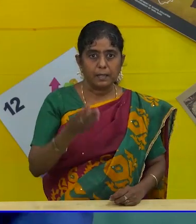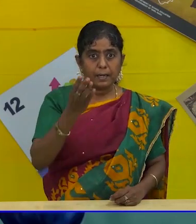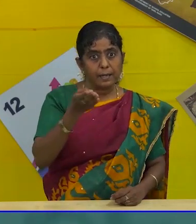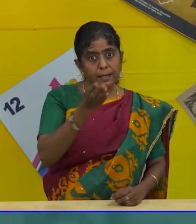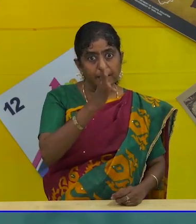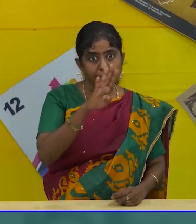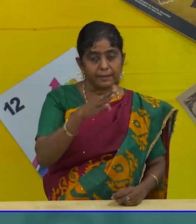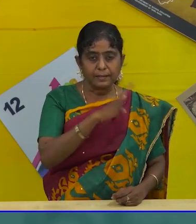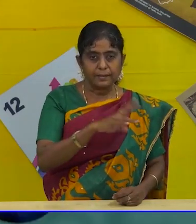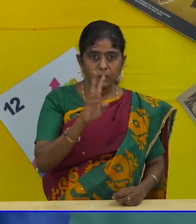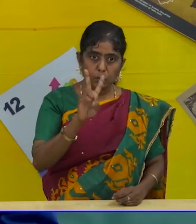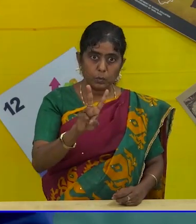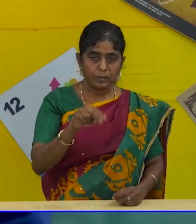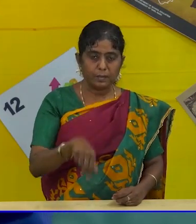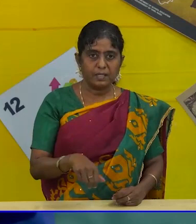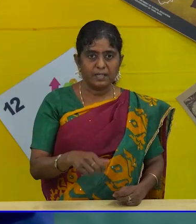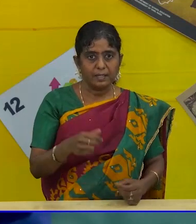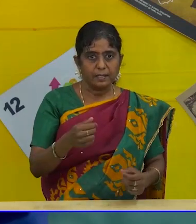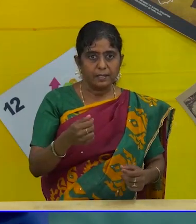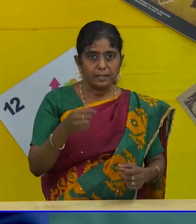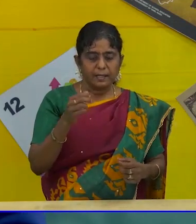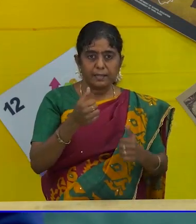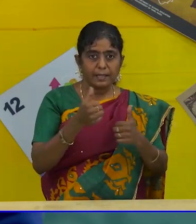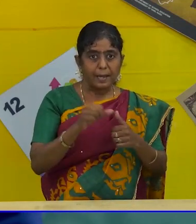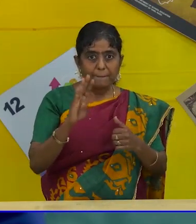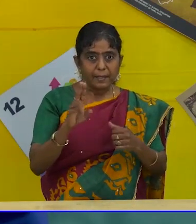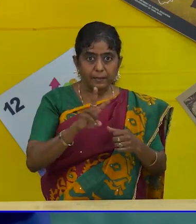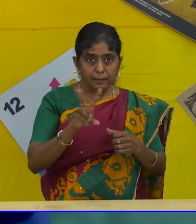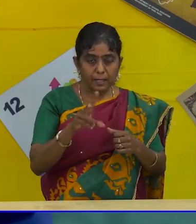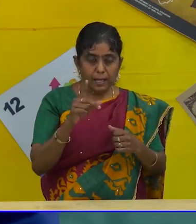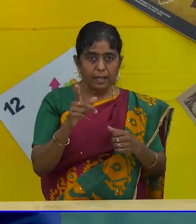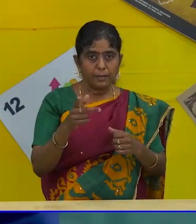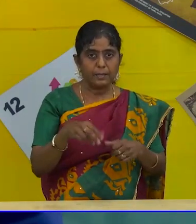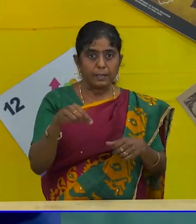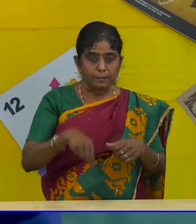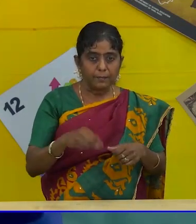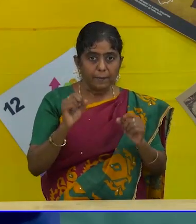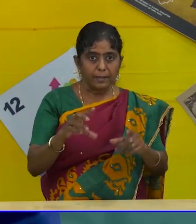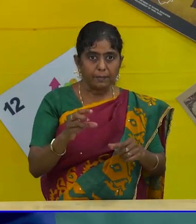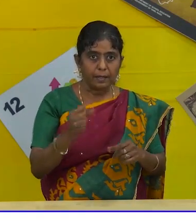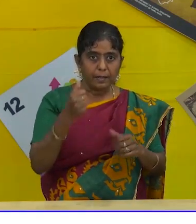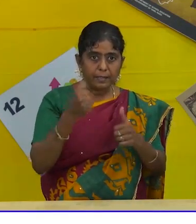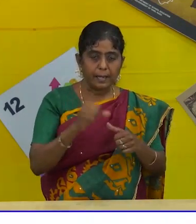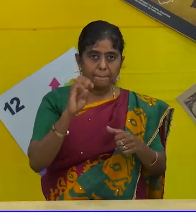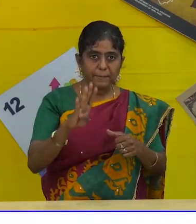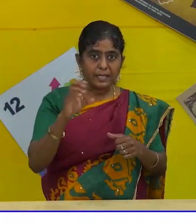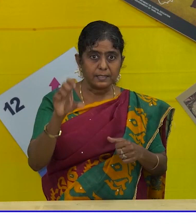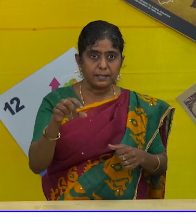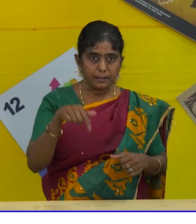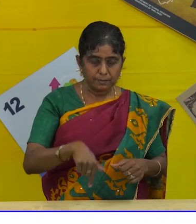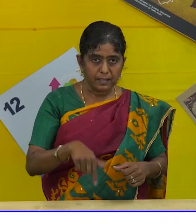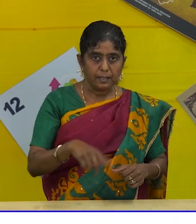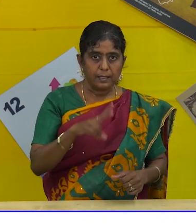In 9th standard you study linear equation in two variables. In 10th standard you are going to study in three variables. Let's see what is the